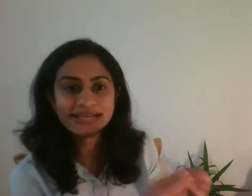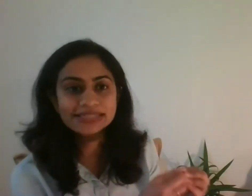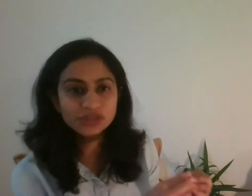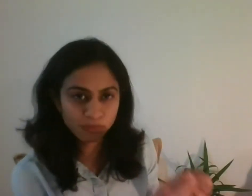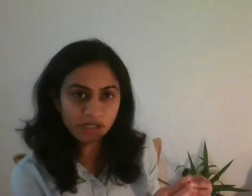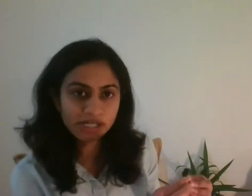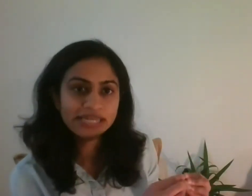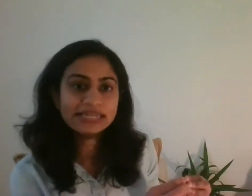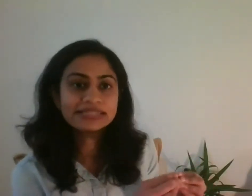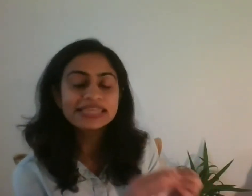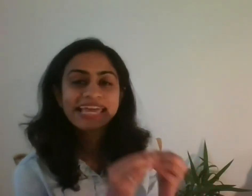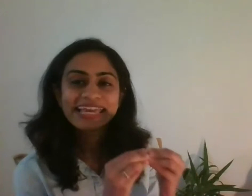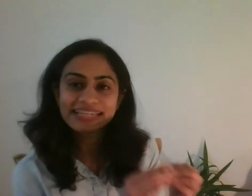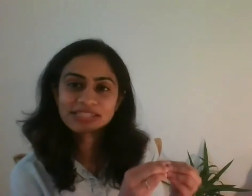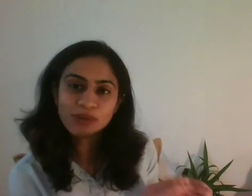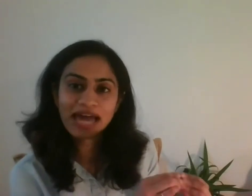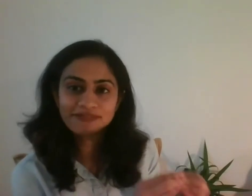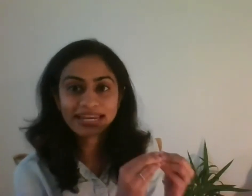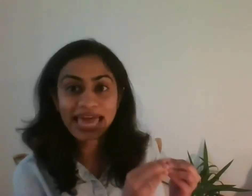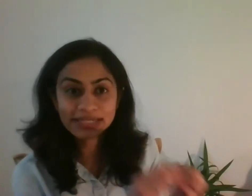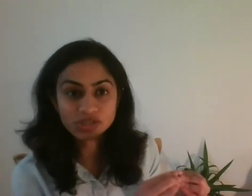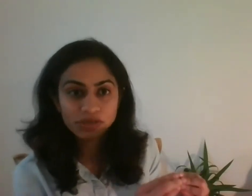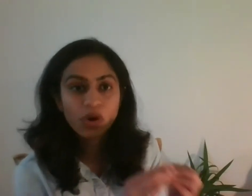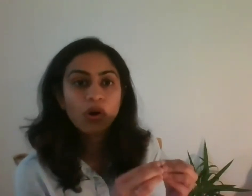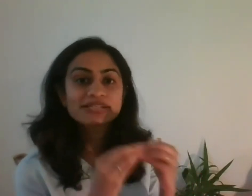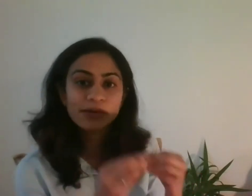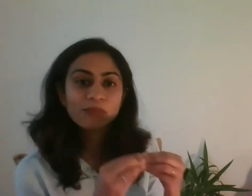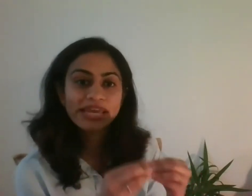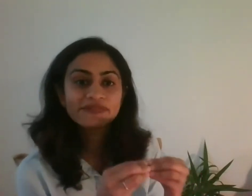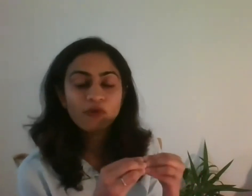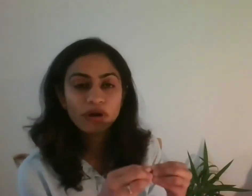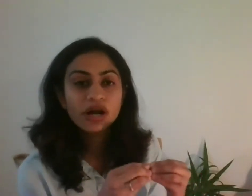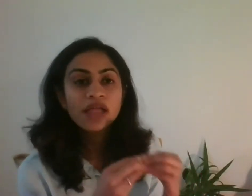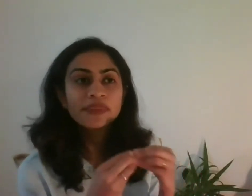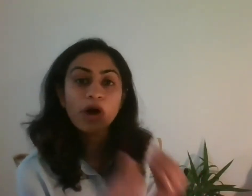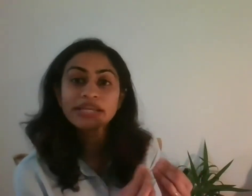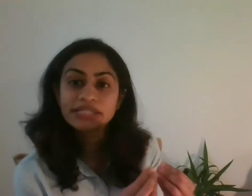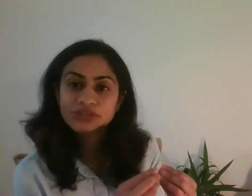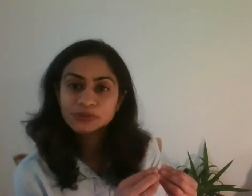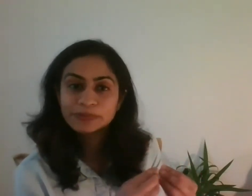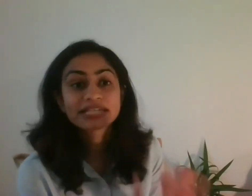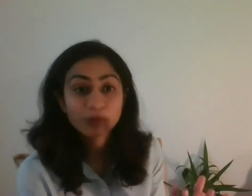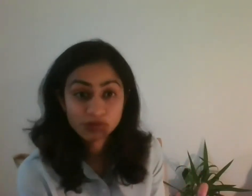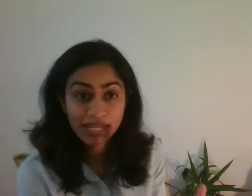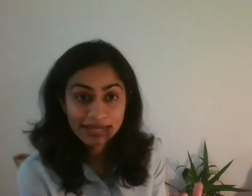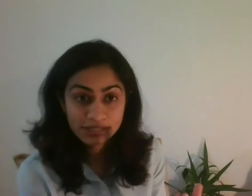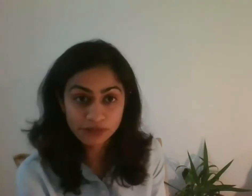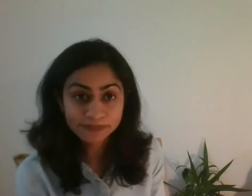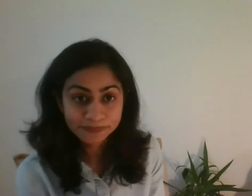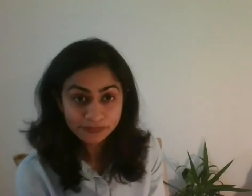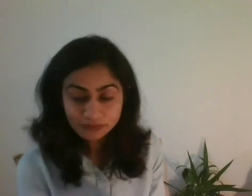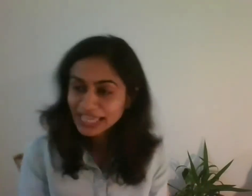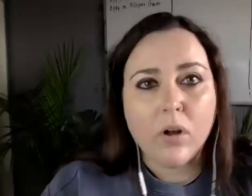a vaccine to work is it needs to have that antigen, or some way for the body to be exposed to that